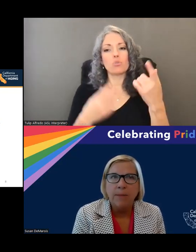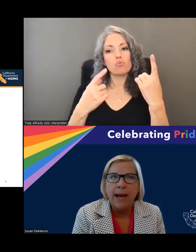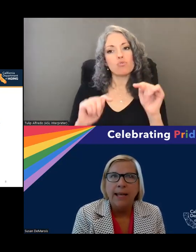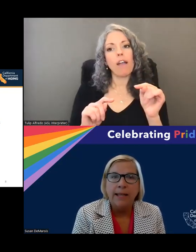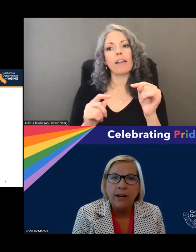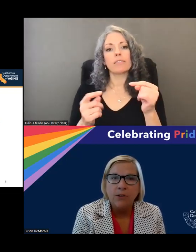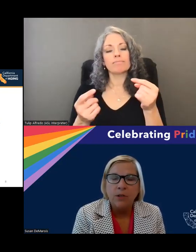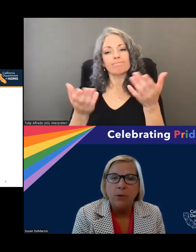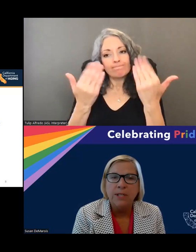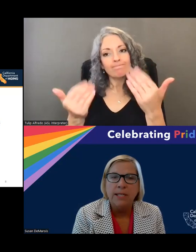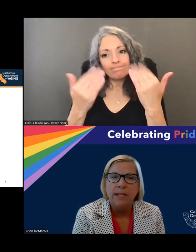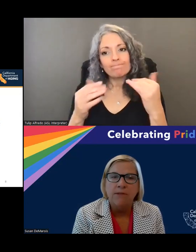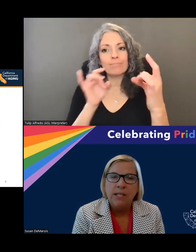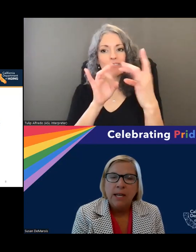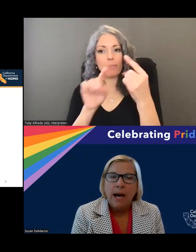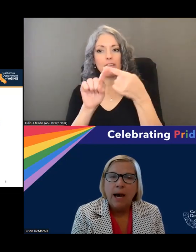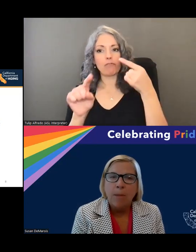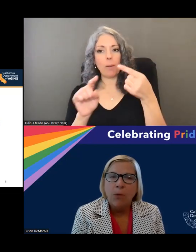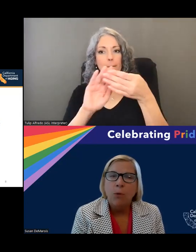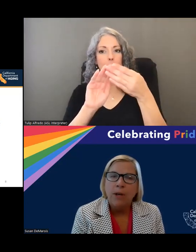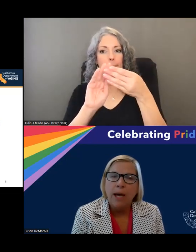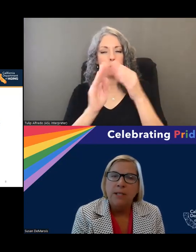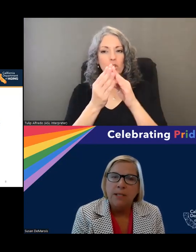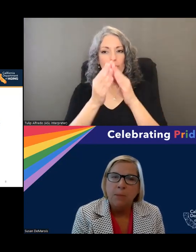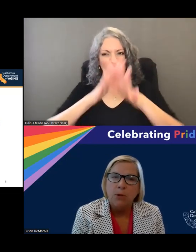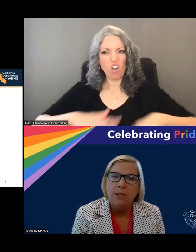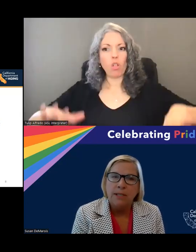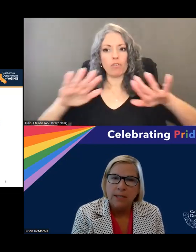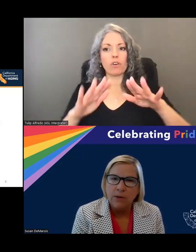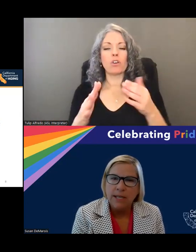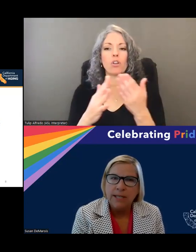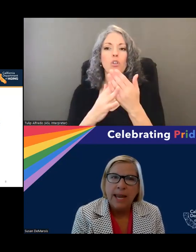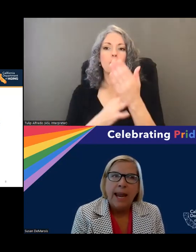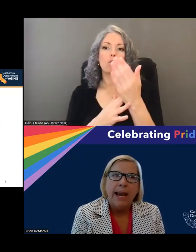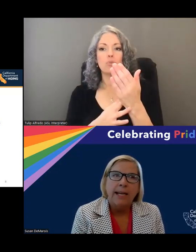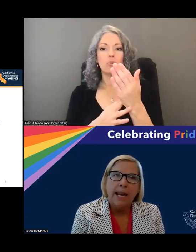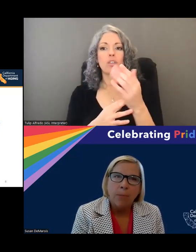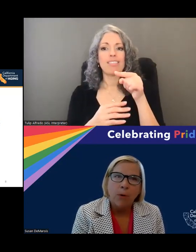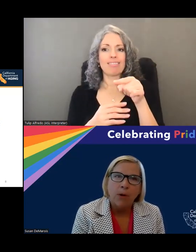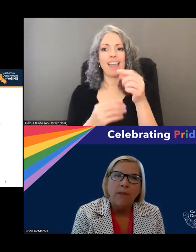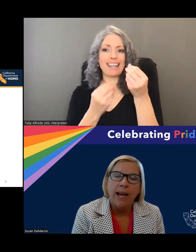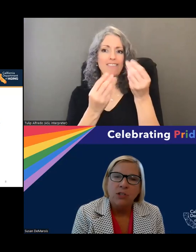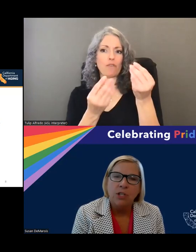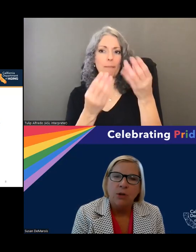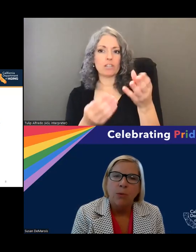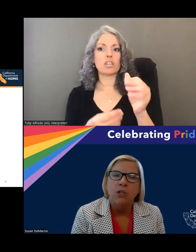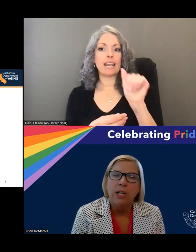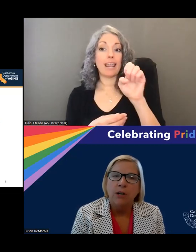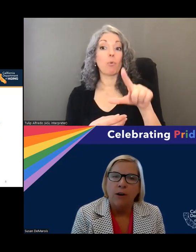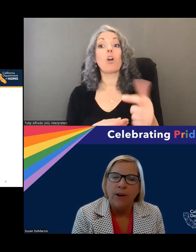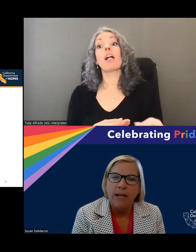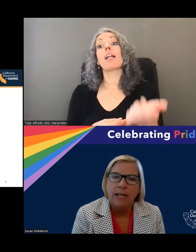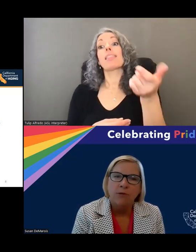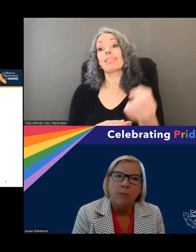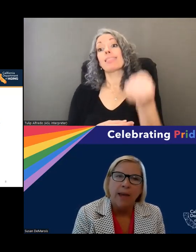public feedback and letters that were received through the Hubs and Spokes series. And in April of last year, we